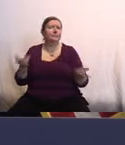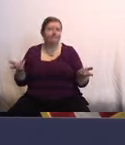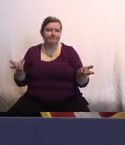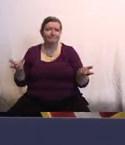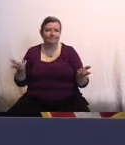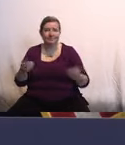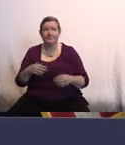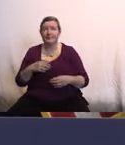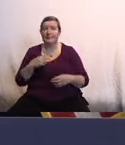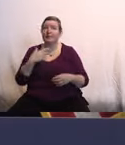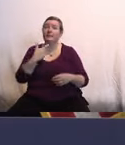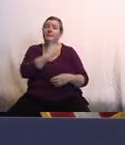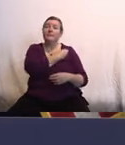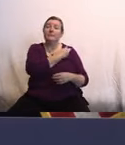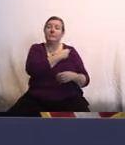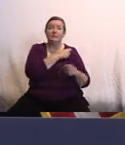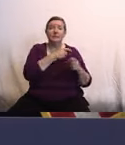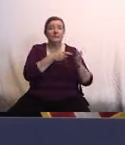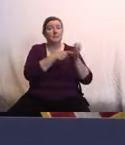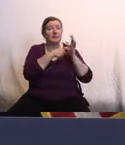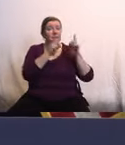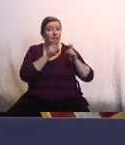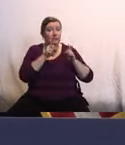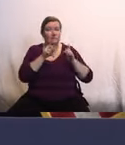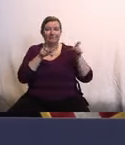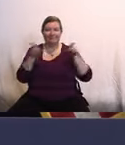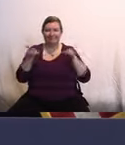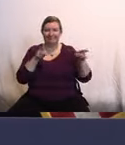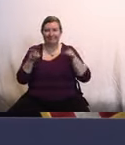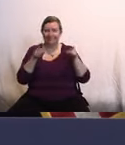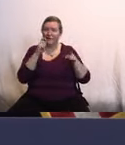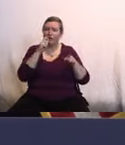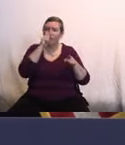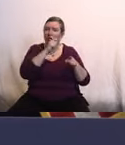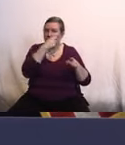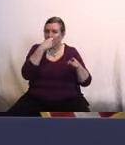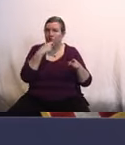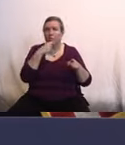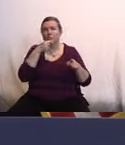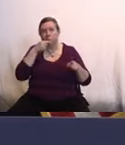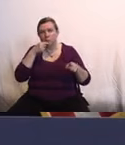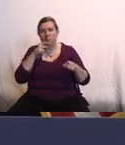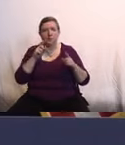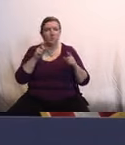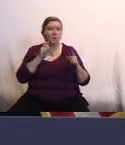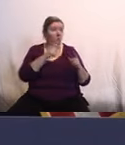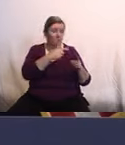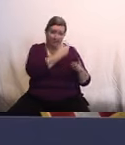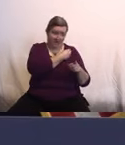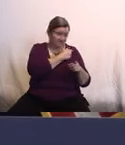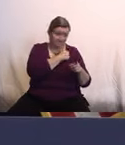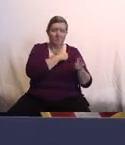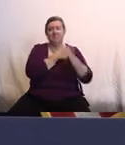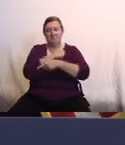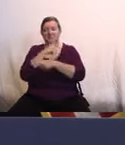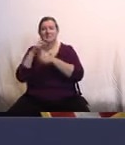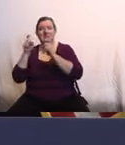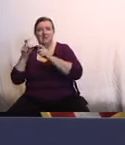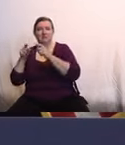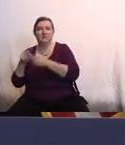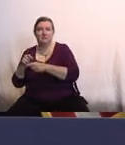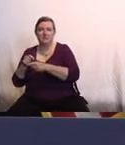mandate or a test-out option there. We have focused, Judy and her team, and we have focused on